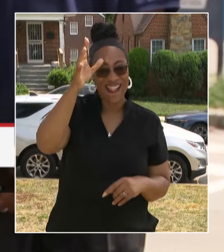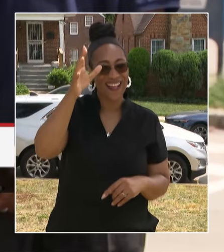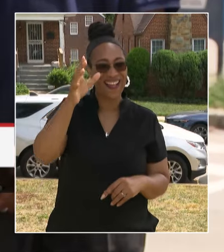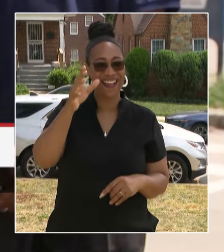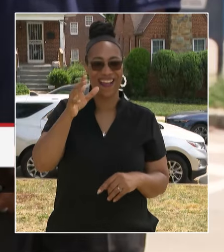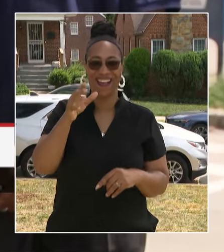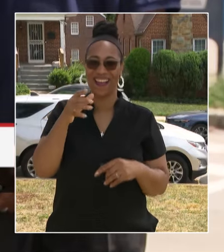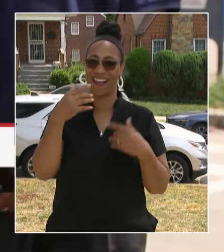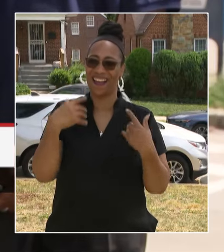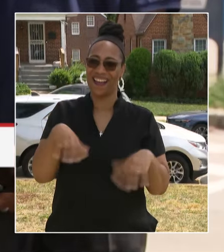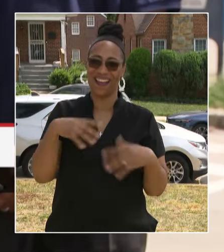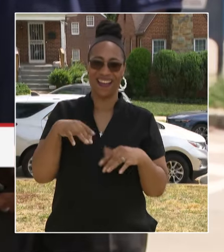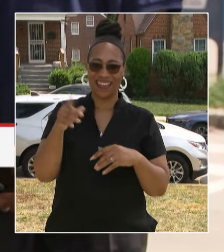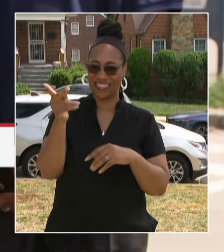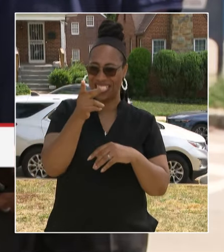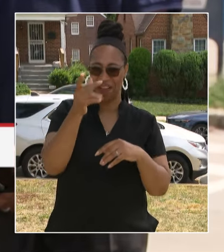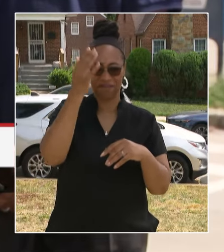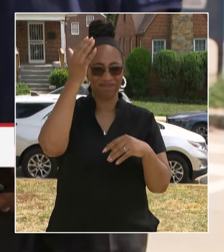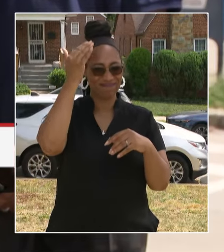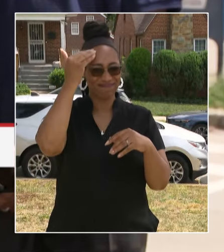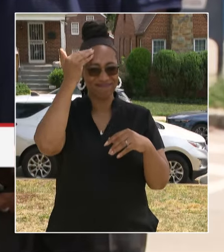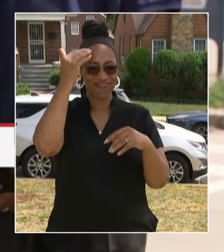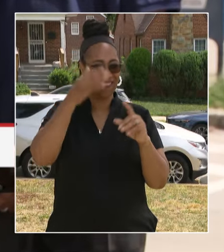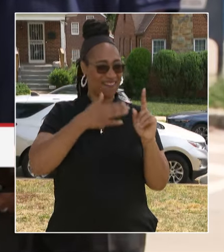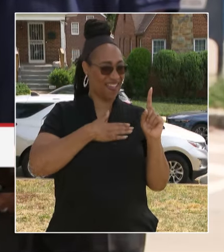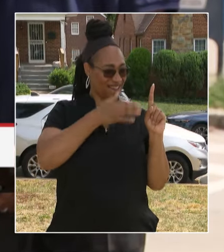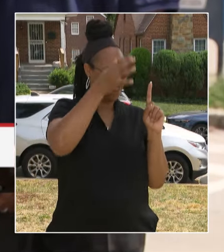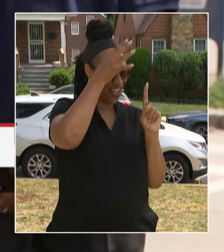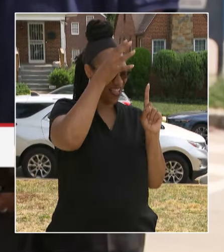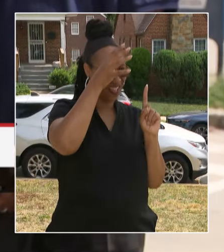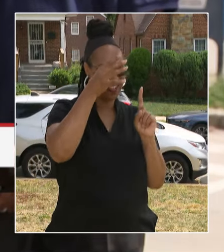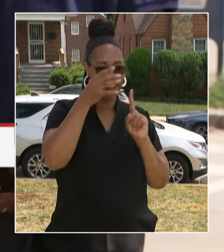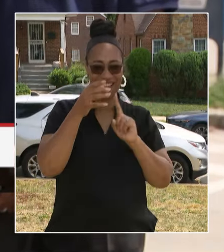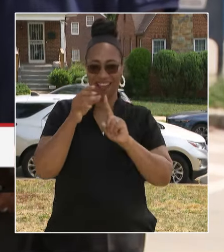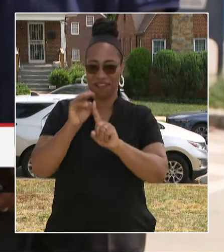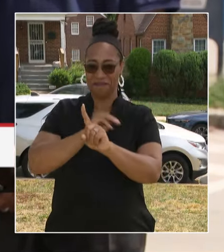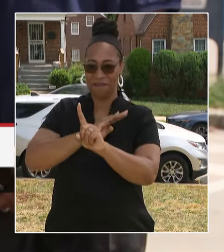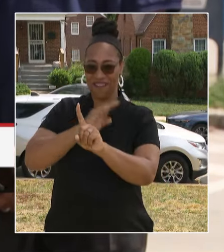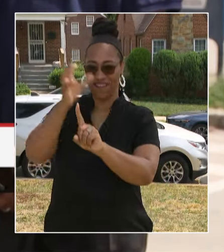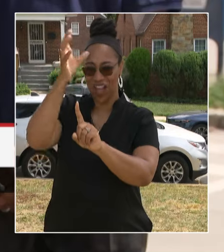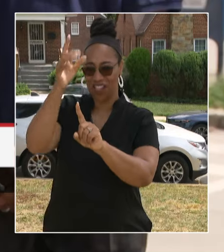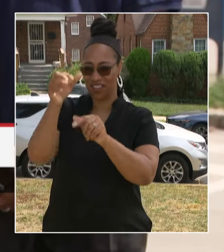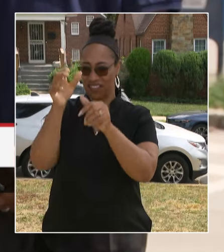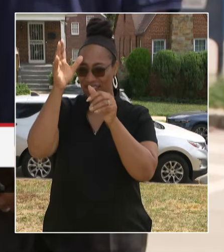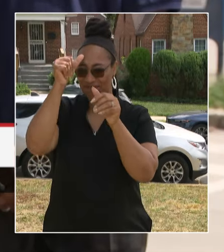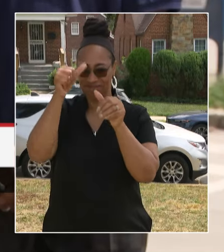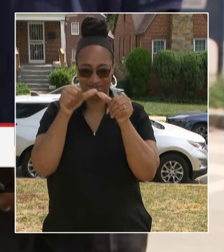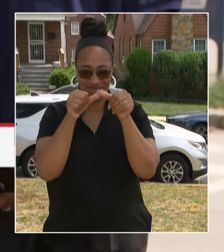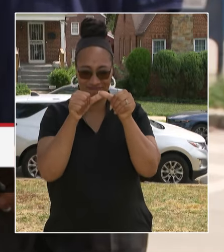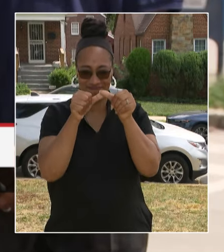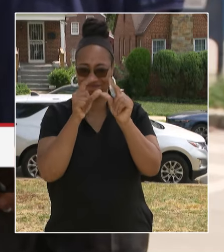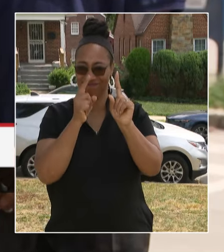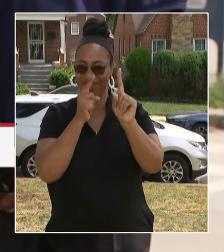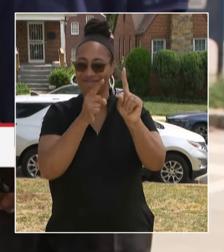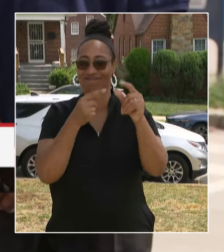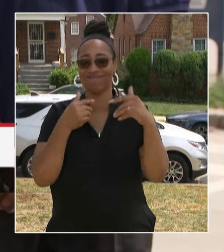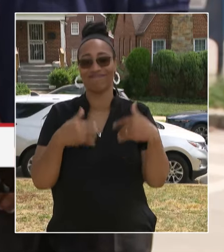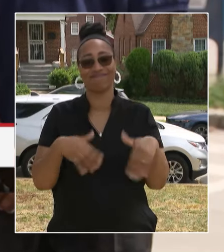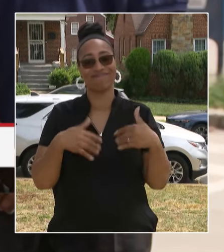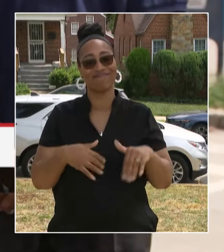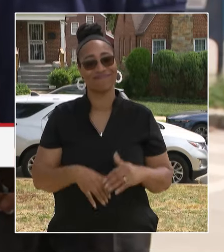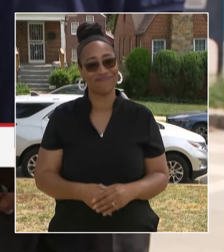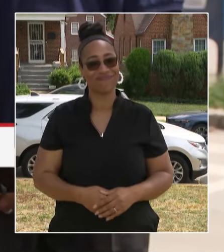going to share a couple of quotes that resonate with me about my father.